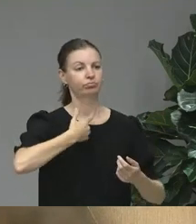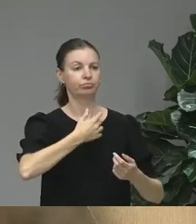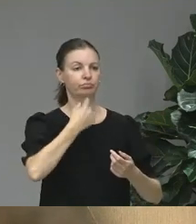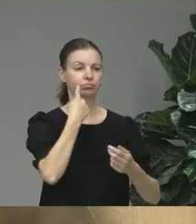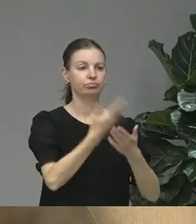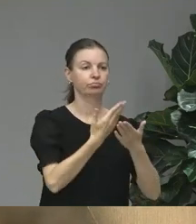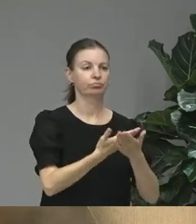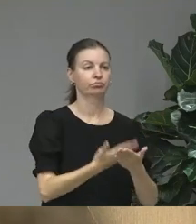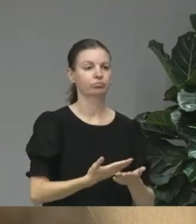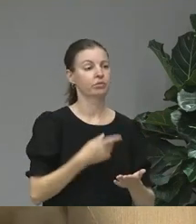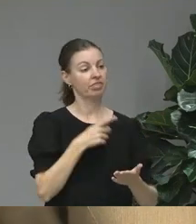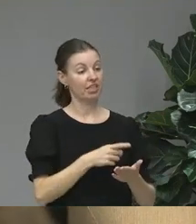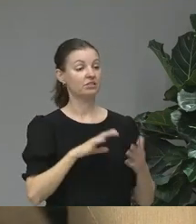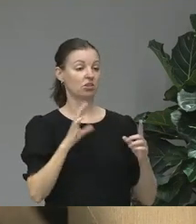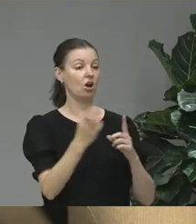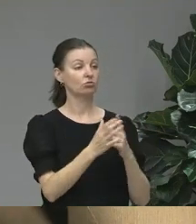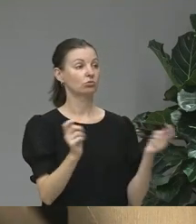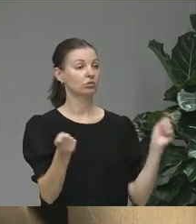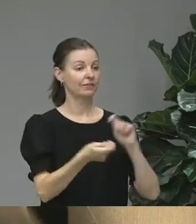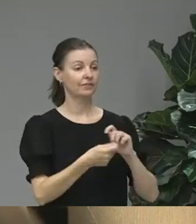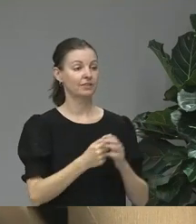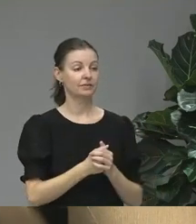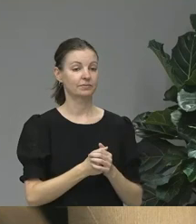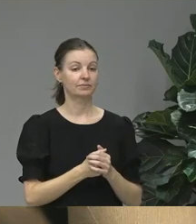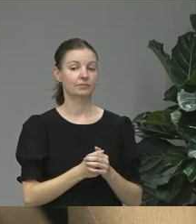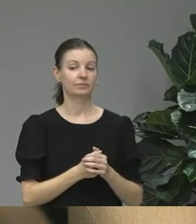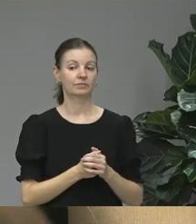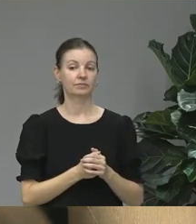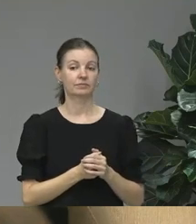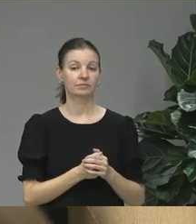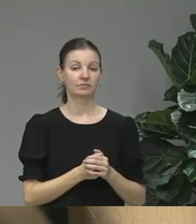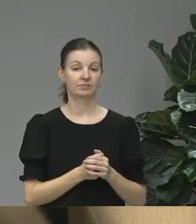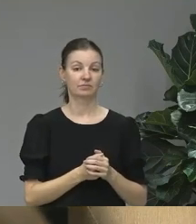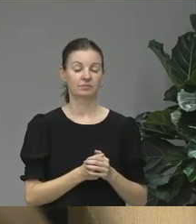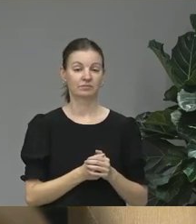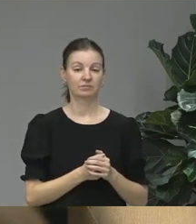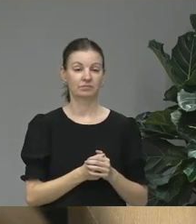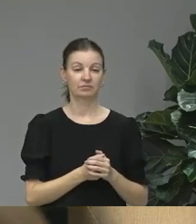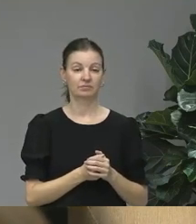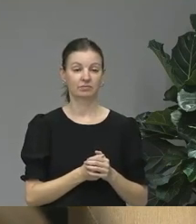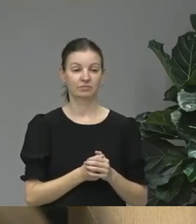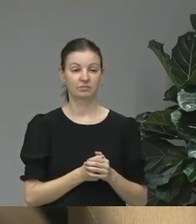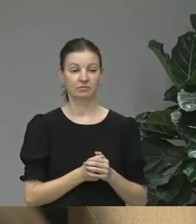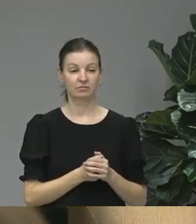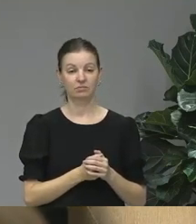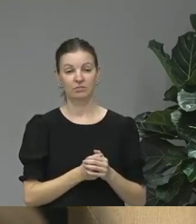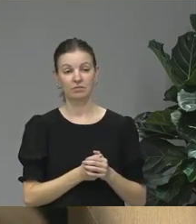me, that's the cultural shift. How far it's that cultural shift that has happened in